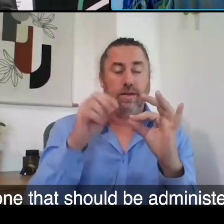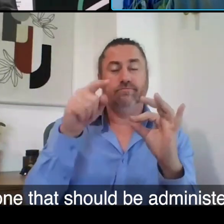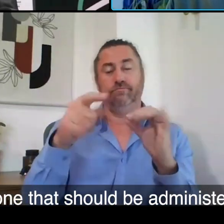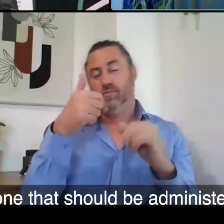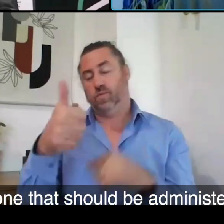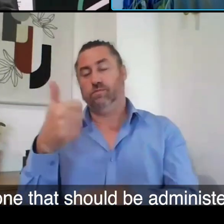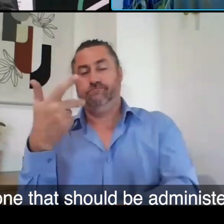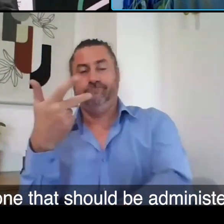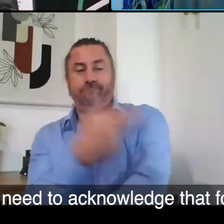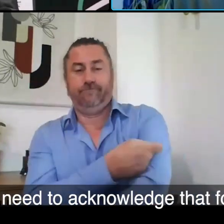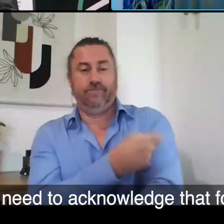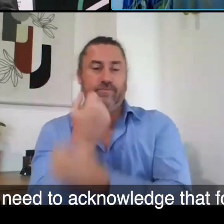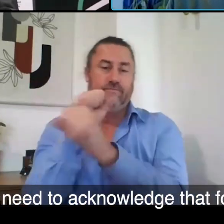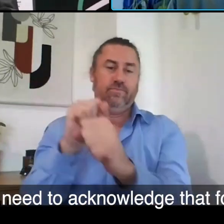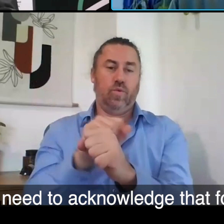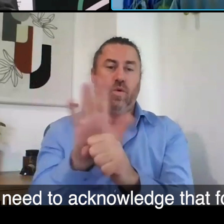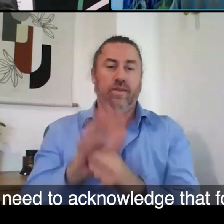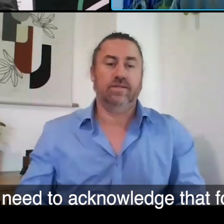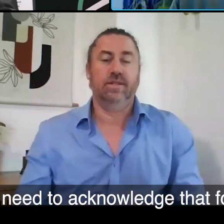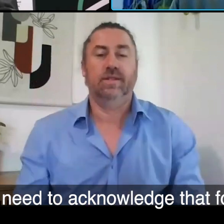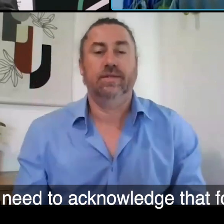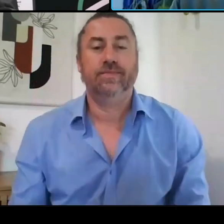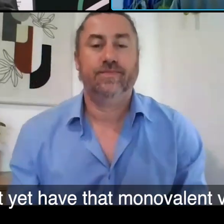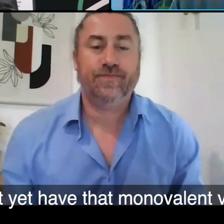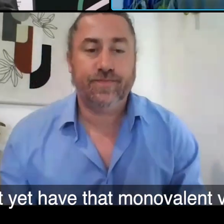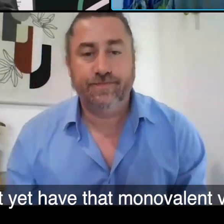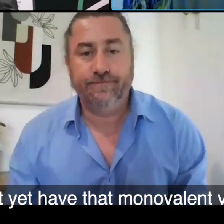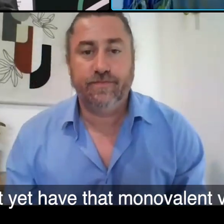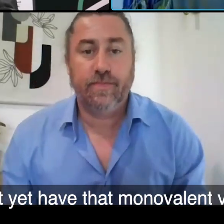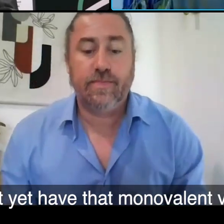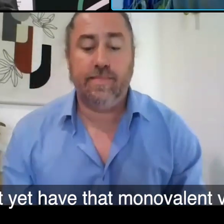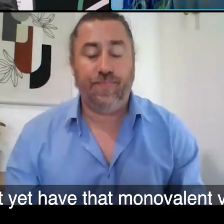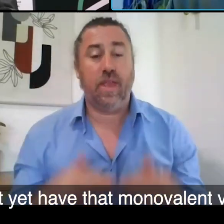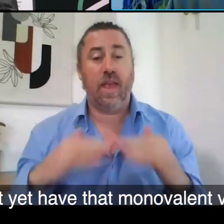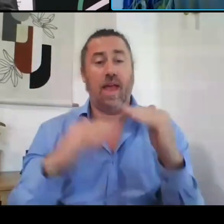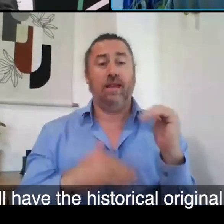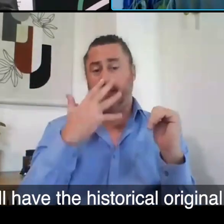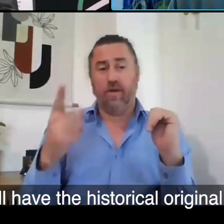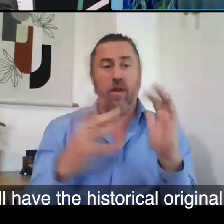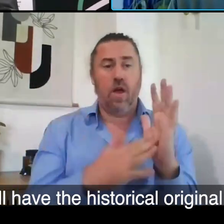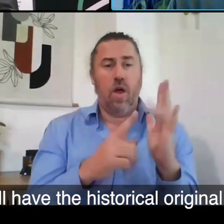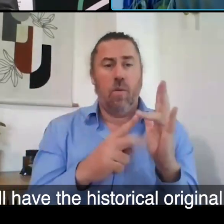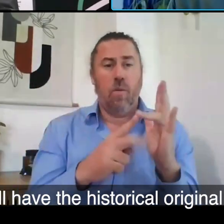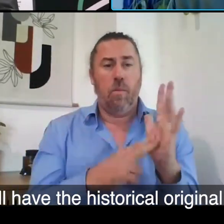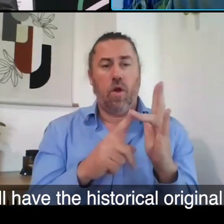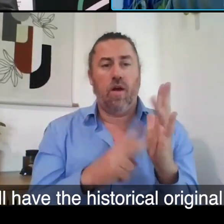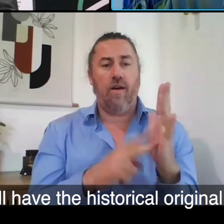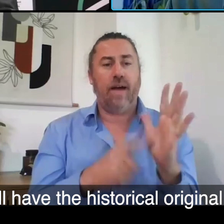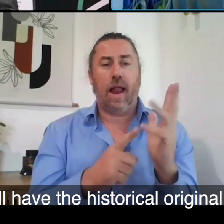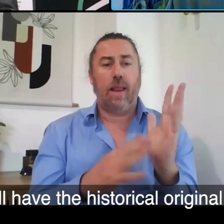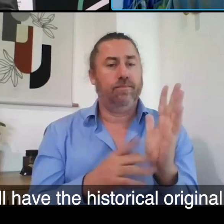administered. Just lastly, need to acknowledge that for under 5, we don't yet have that monovalent vaccine. We still have the